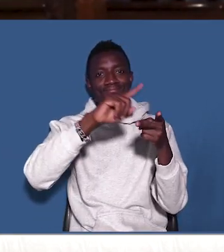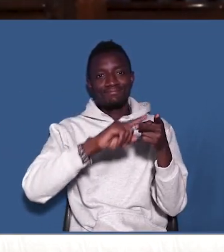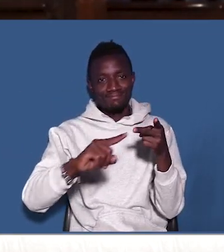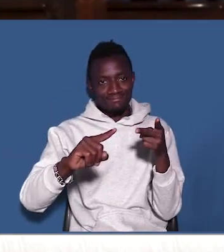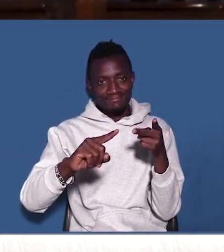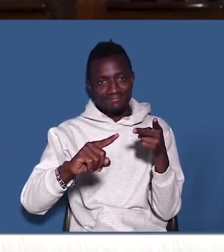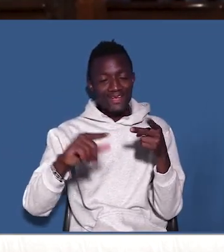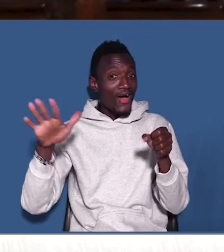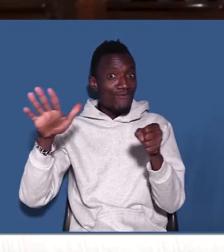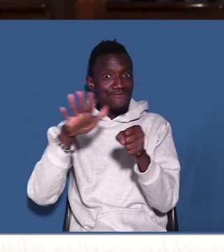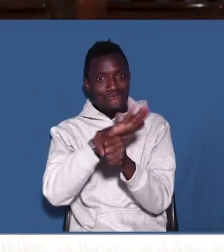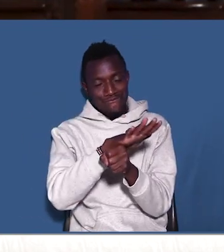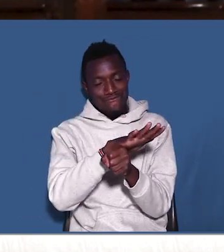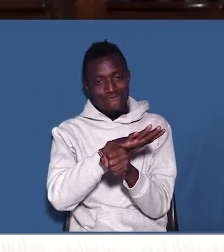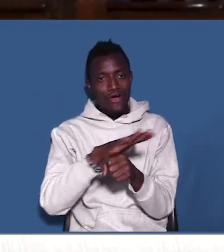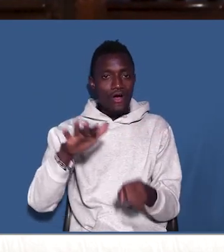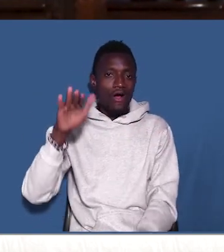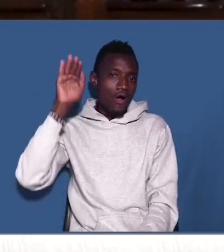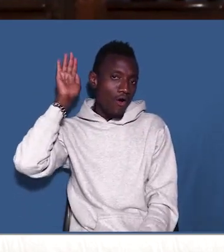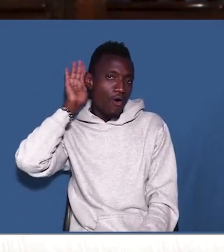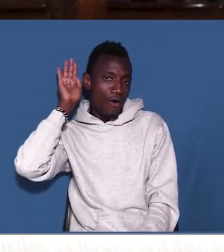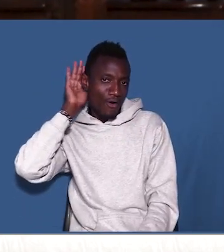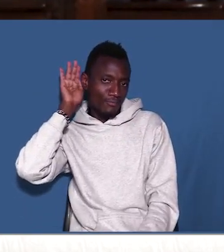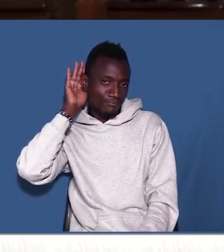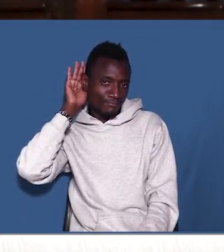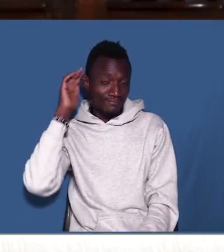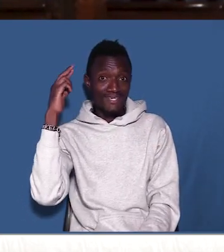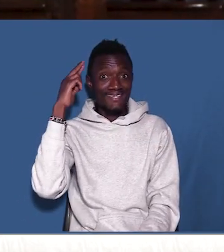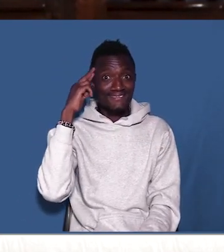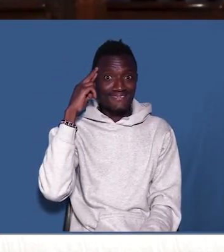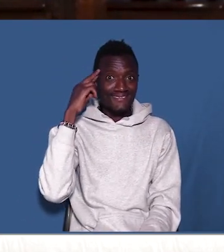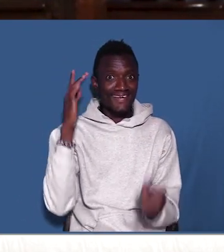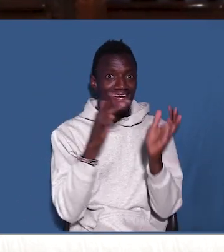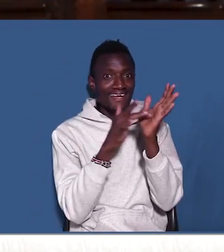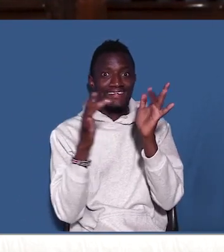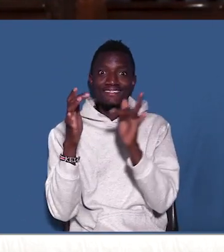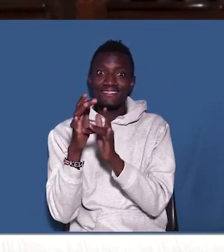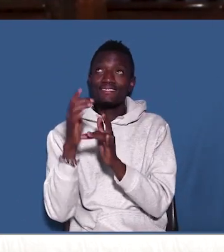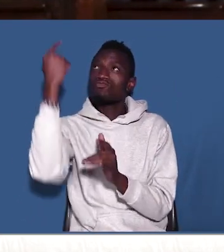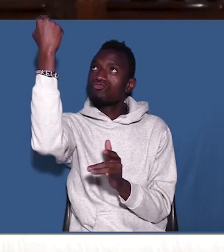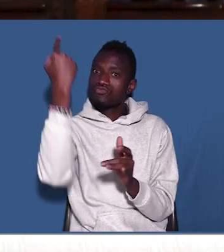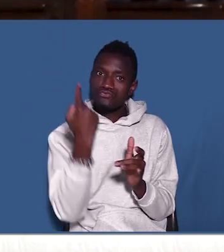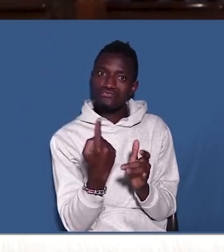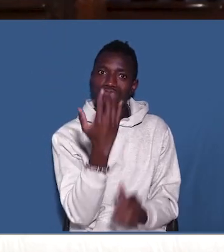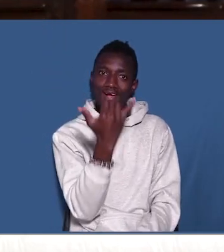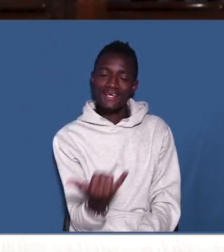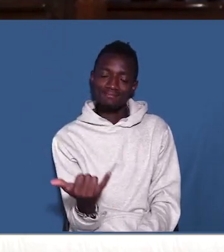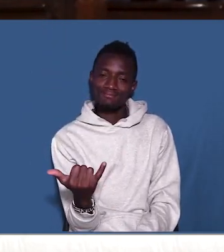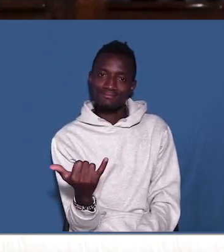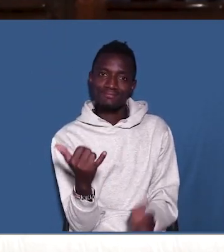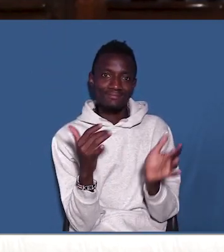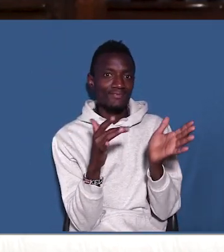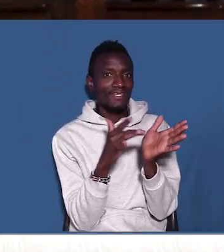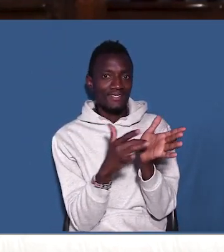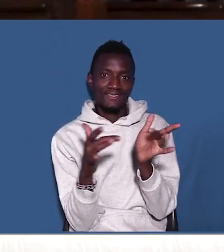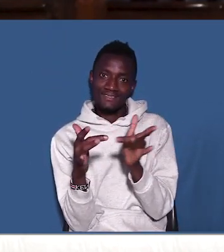Remember why Jesus came into the world. The Son of God became a man to live